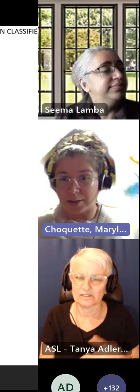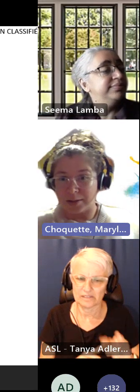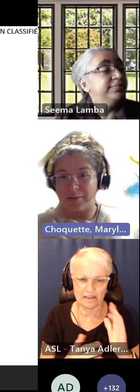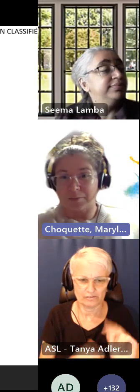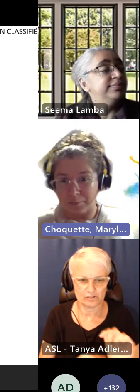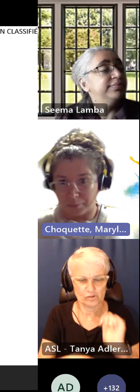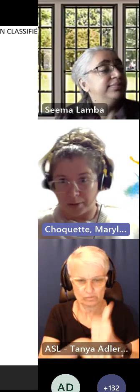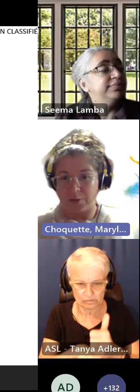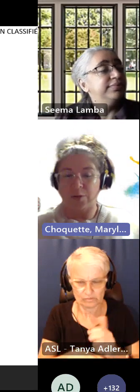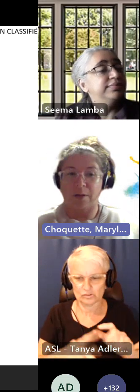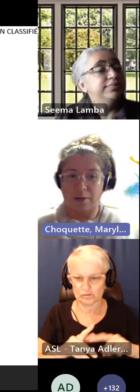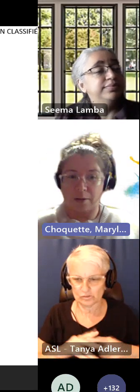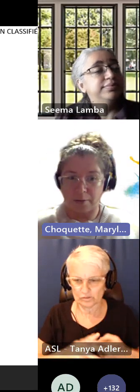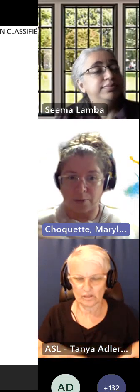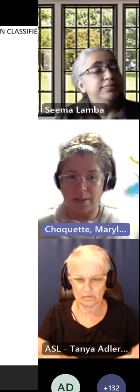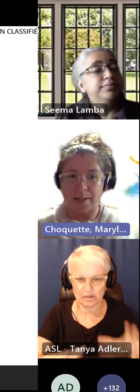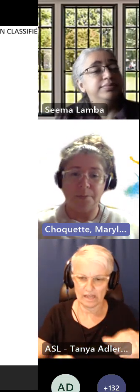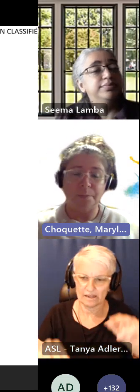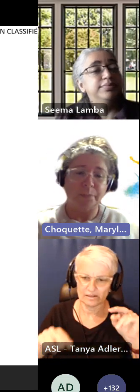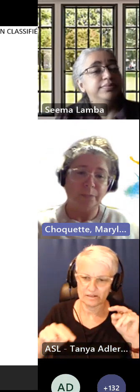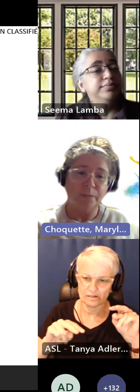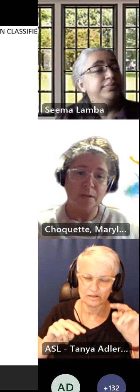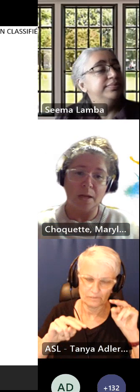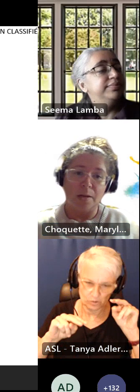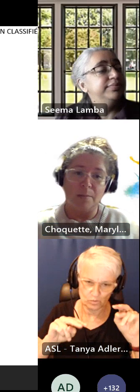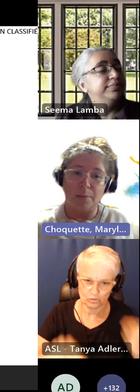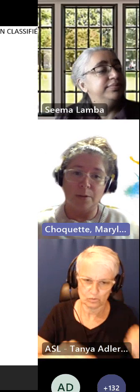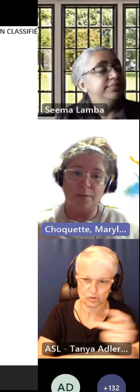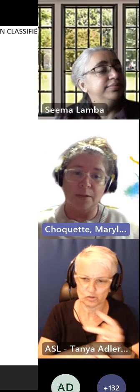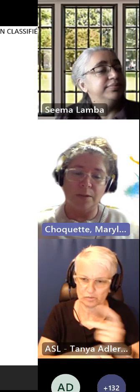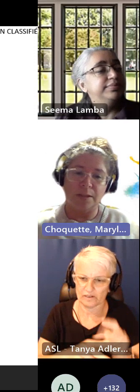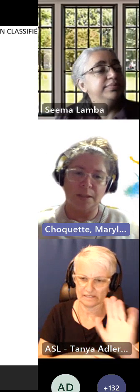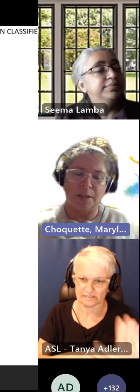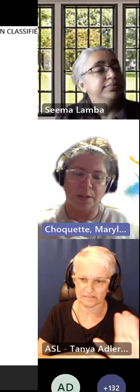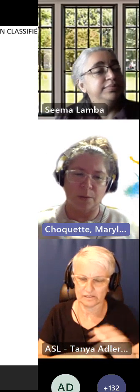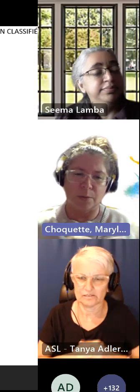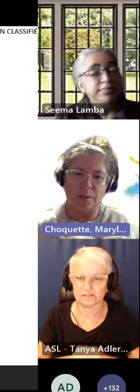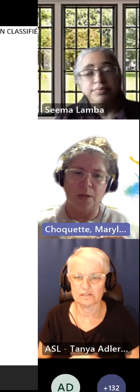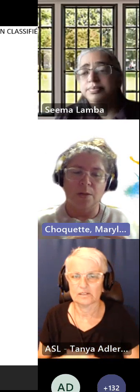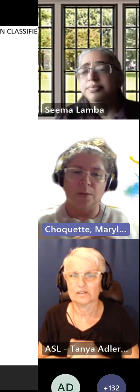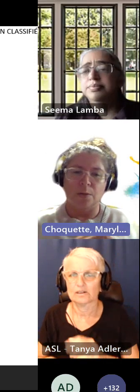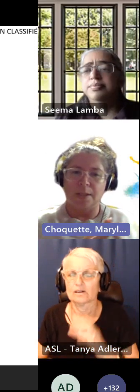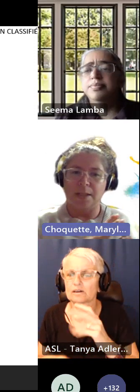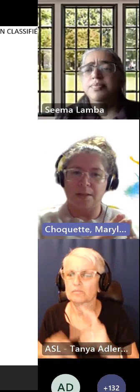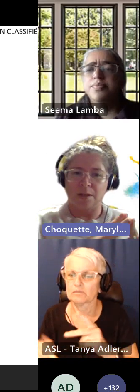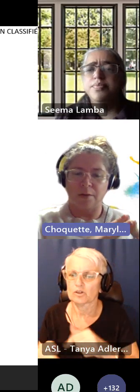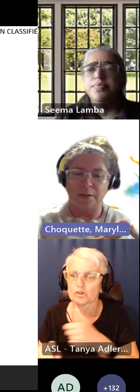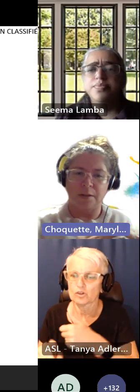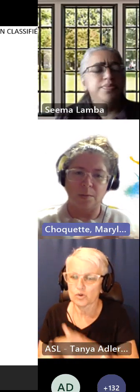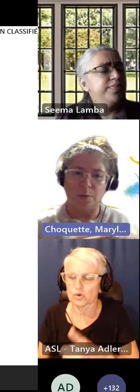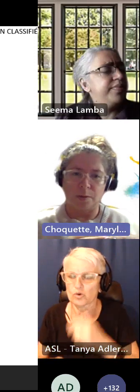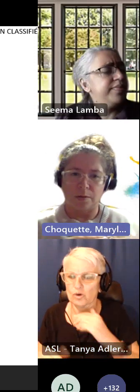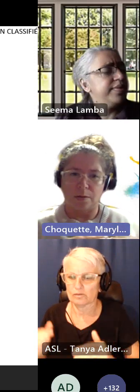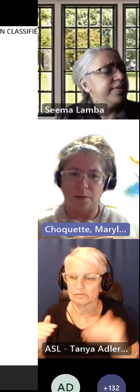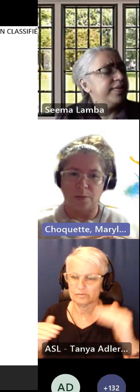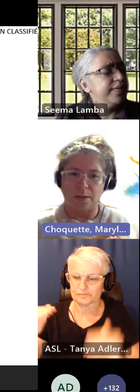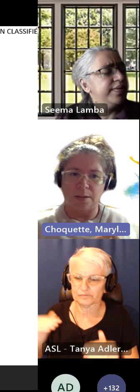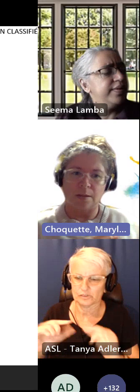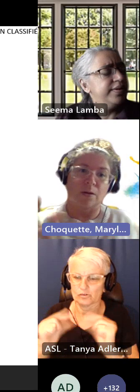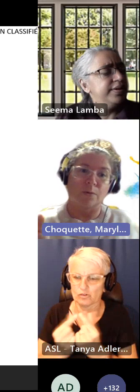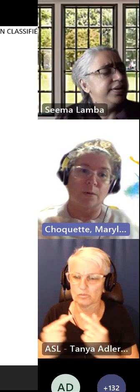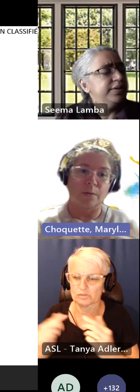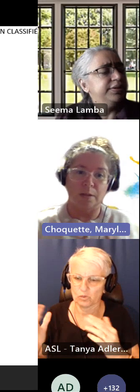and actually monitor on their own end. Members of equity-seeking groups. So yes, oftentimes what